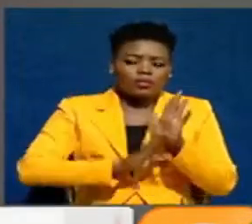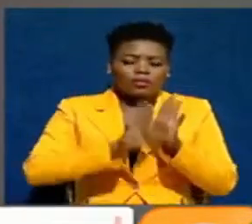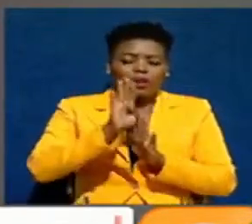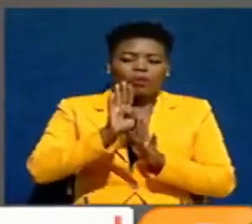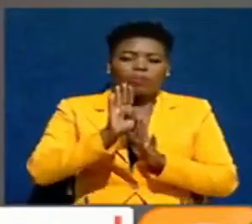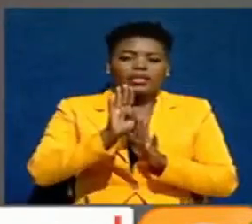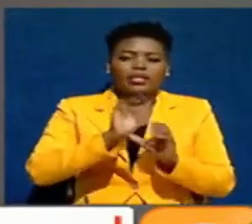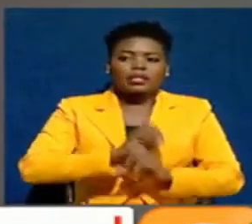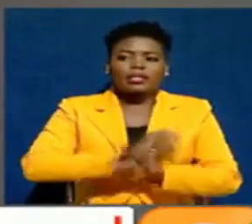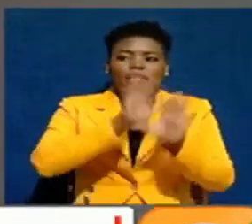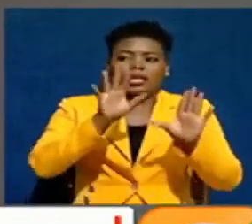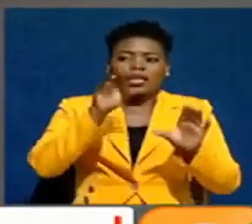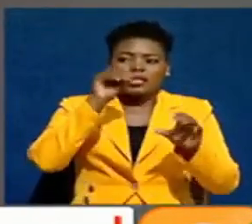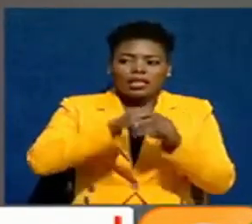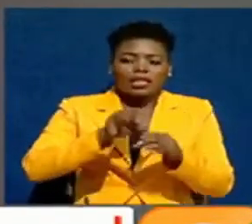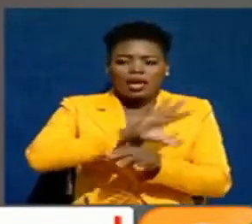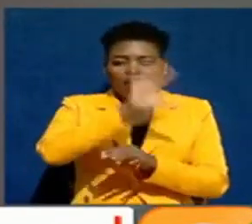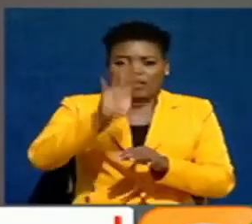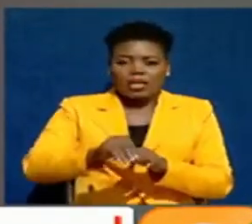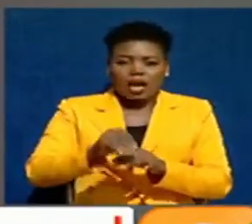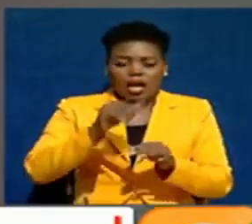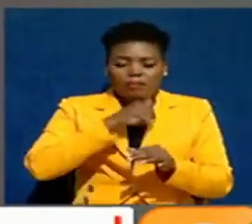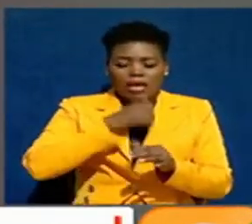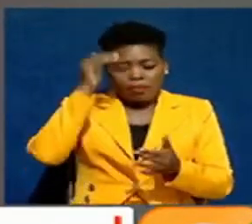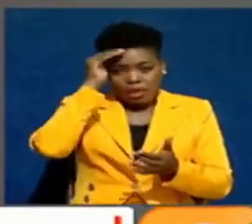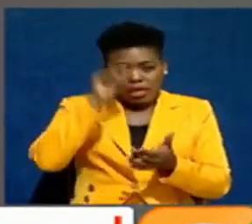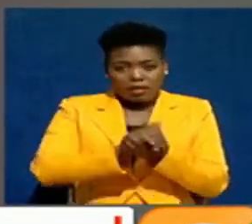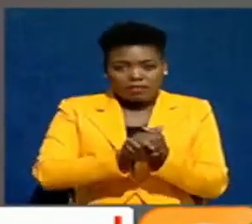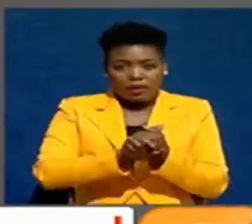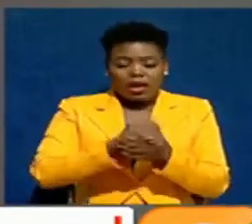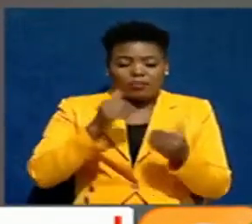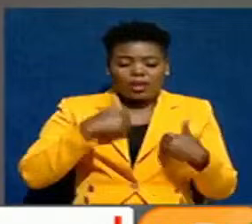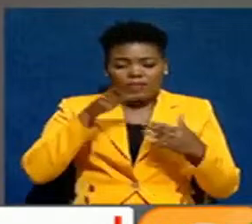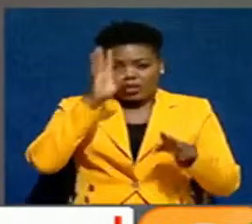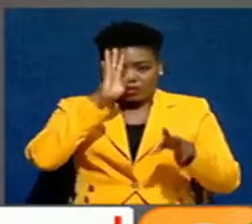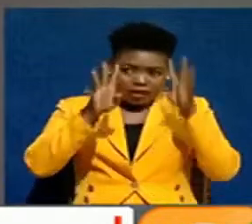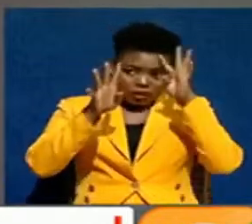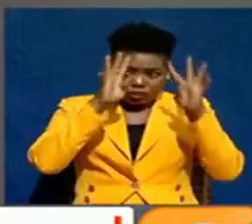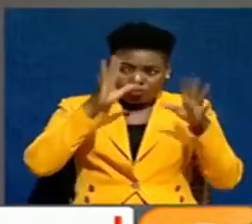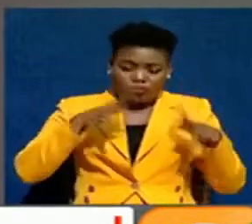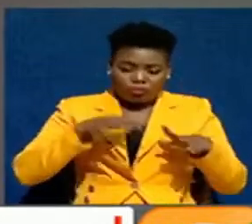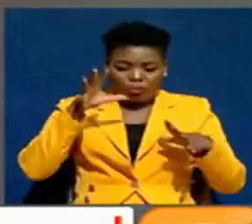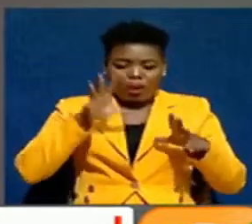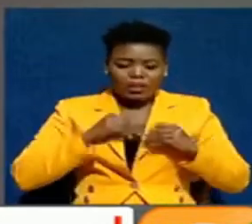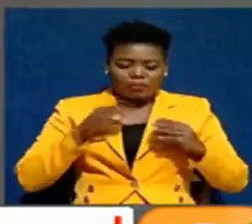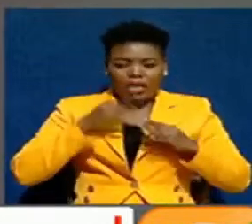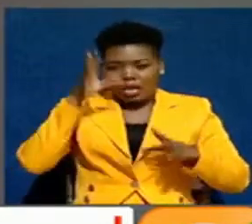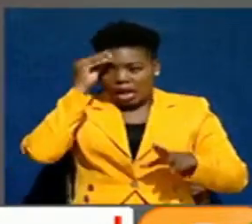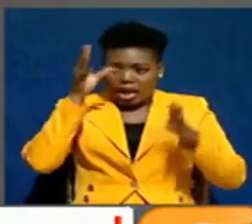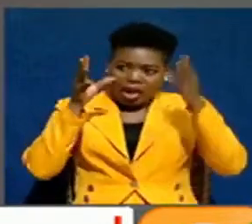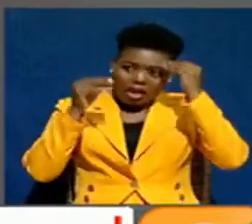is in Africa. We believe so. And this tech-enabled innovation at scale is key